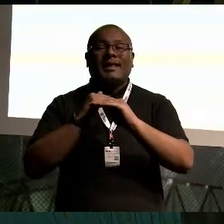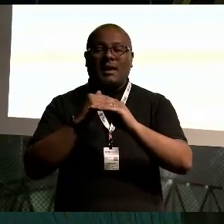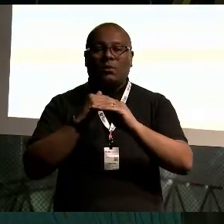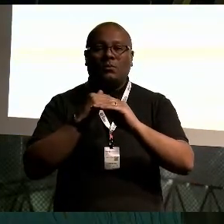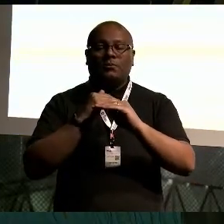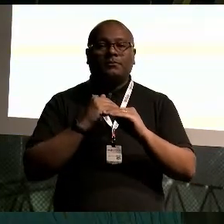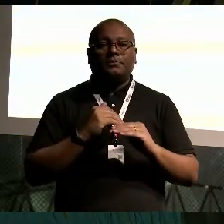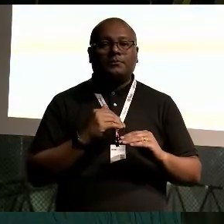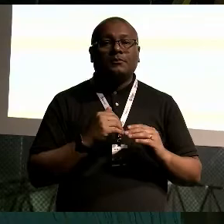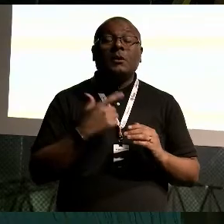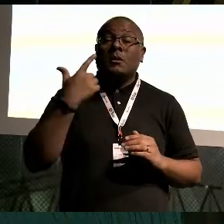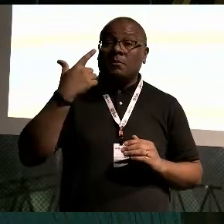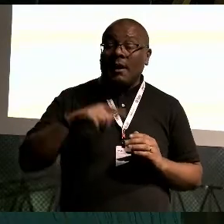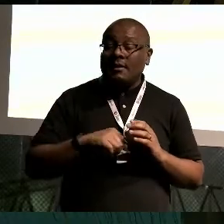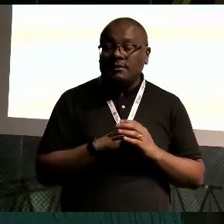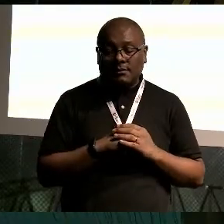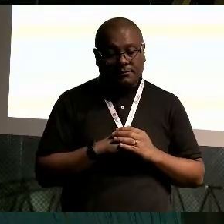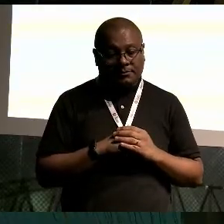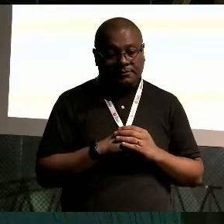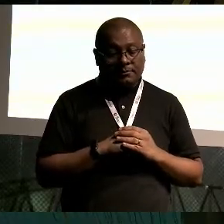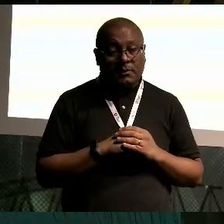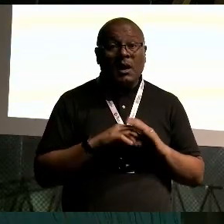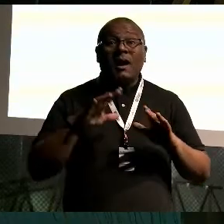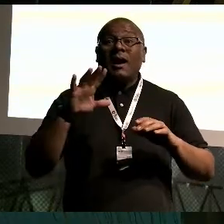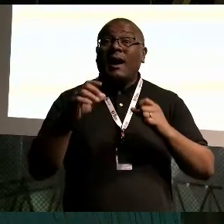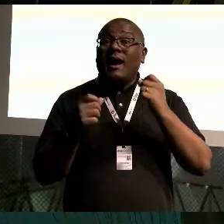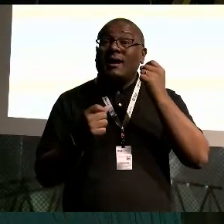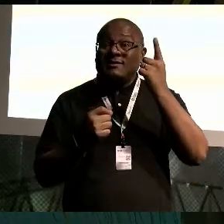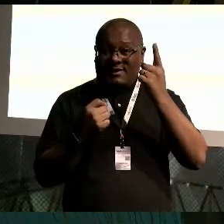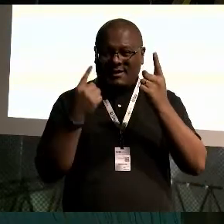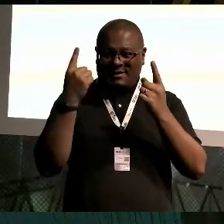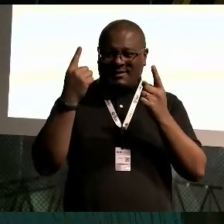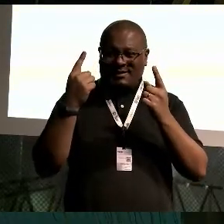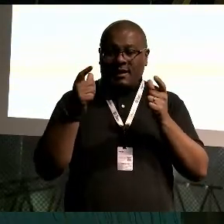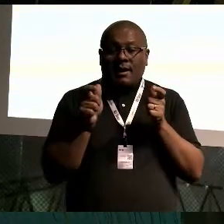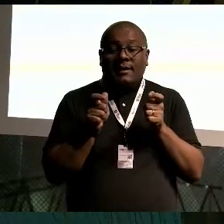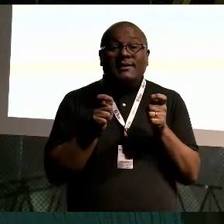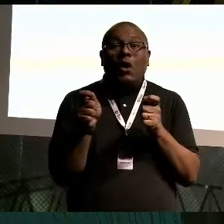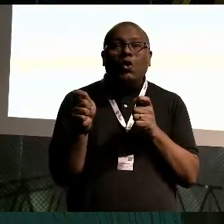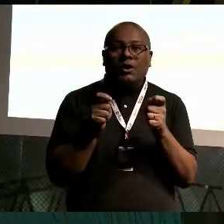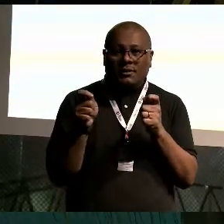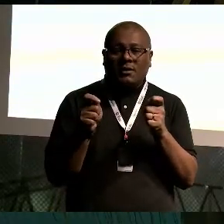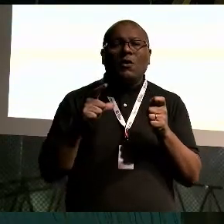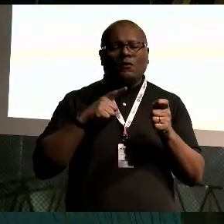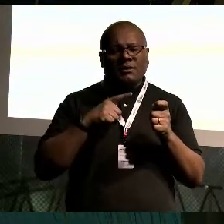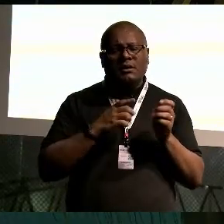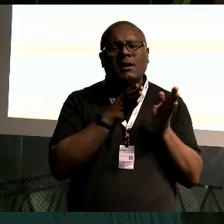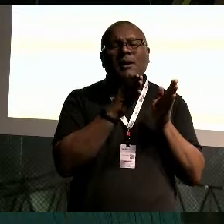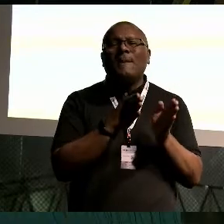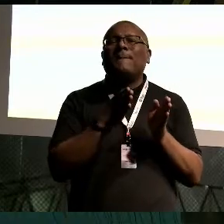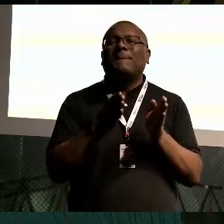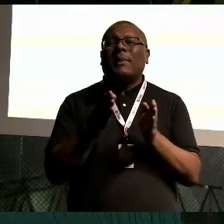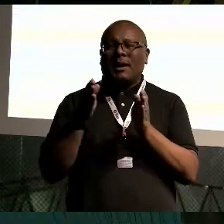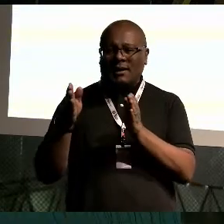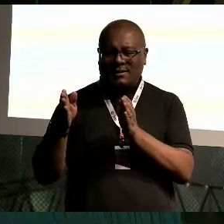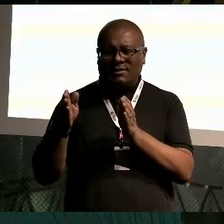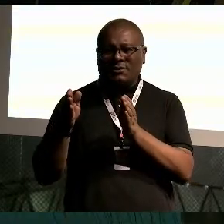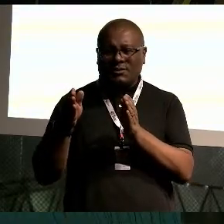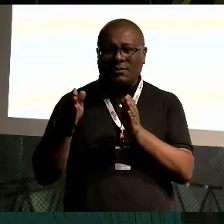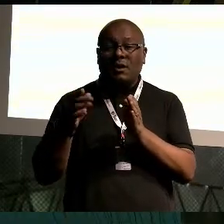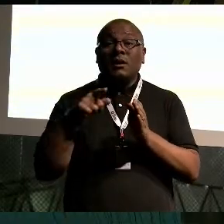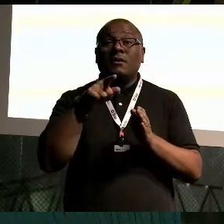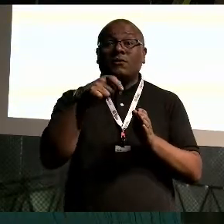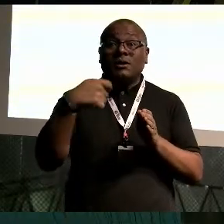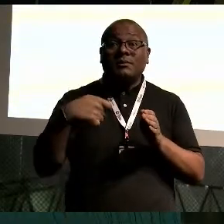Another pattern I see is sometimes you have an orchestration, you're running some steps, and you just want to pause and wait